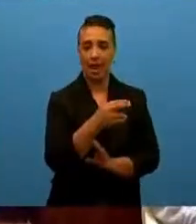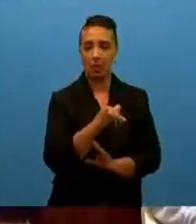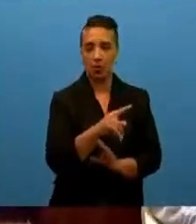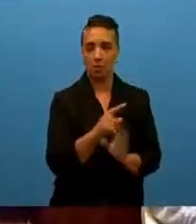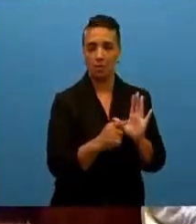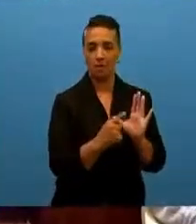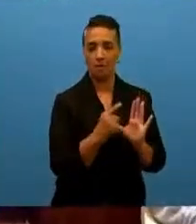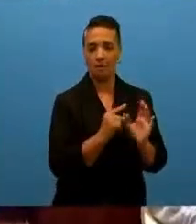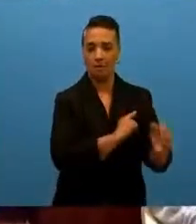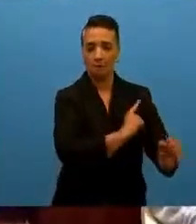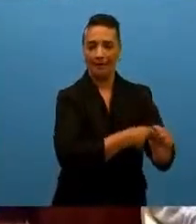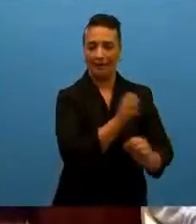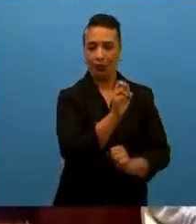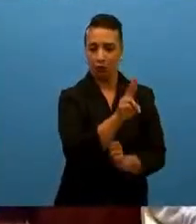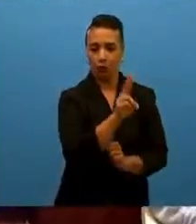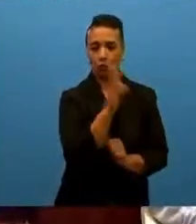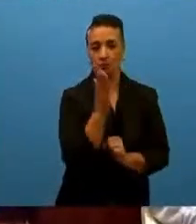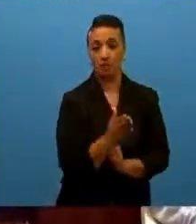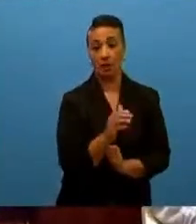review,